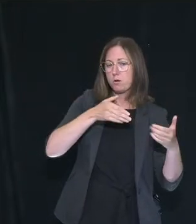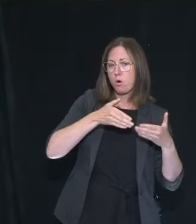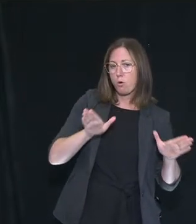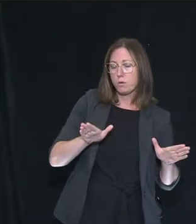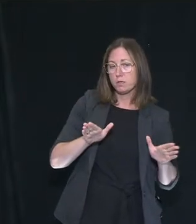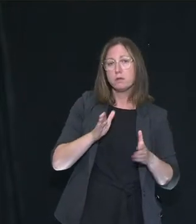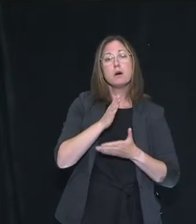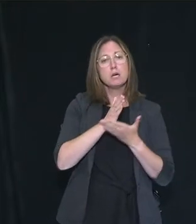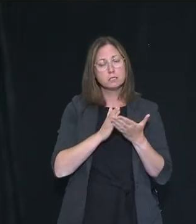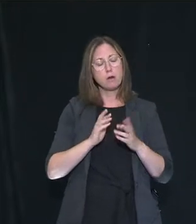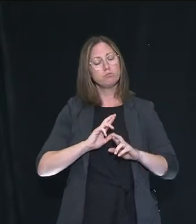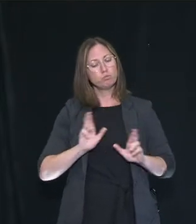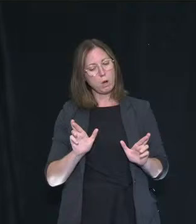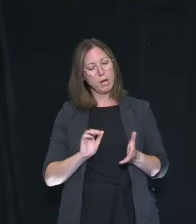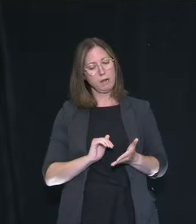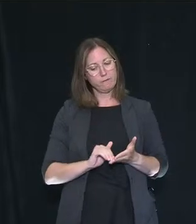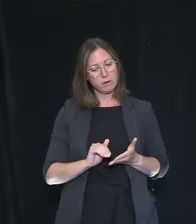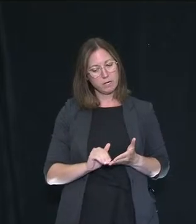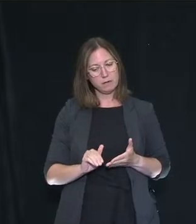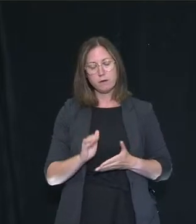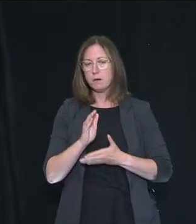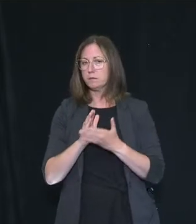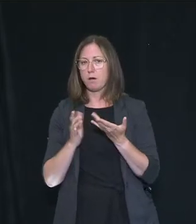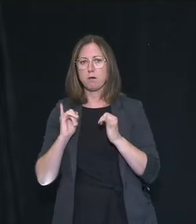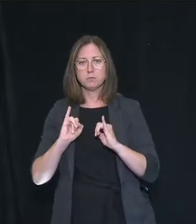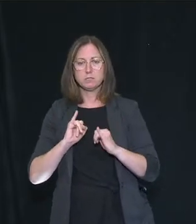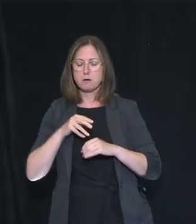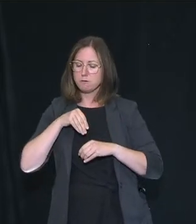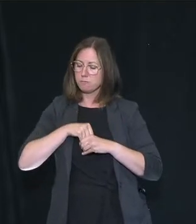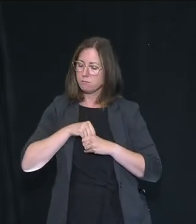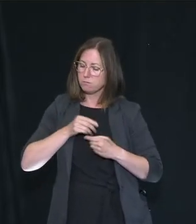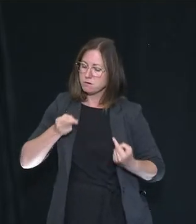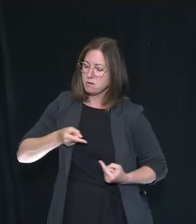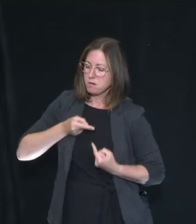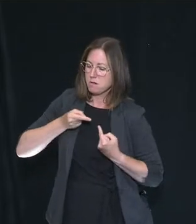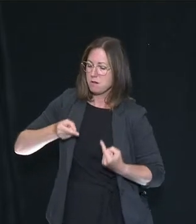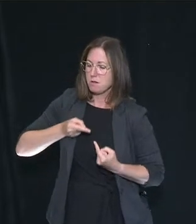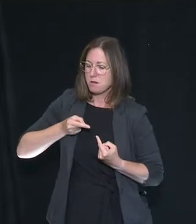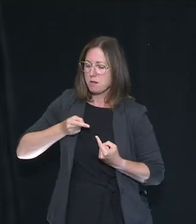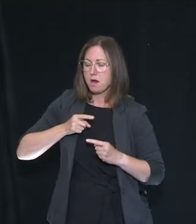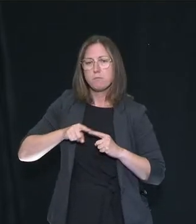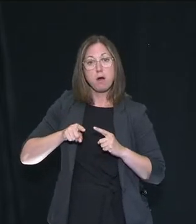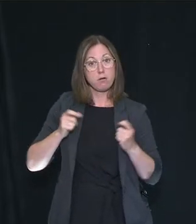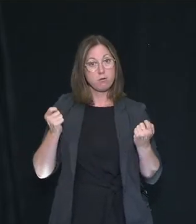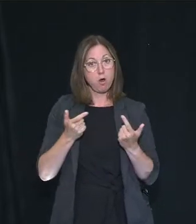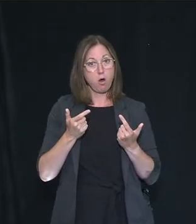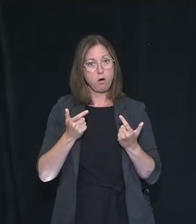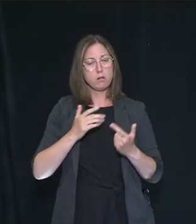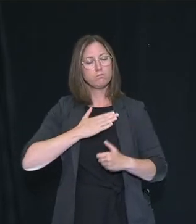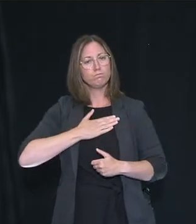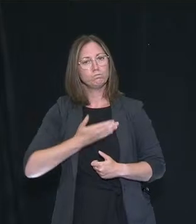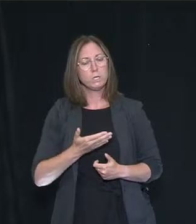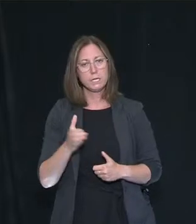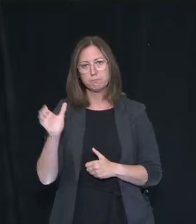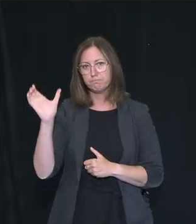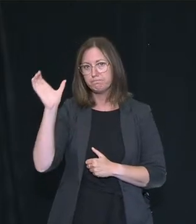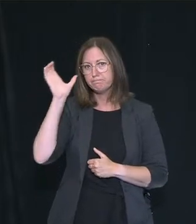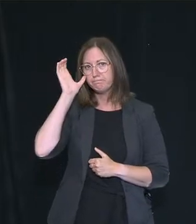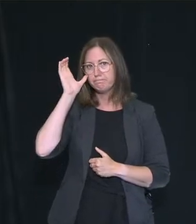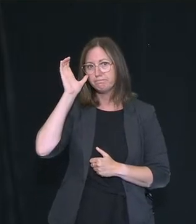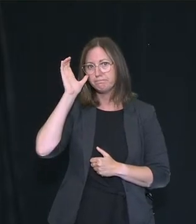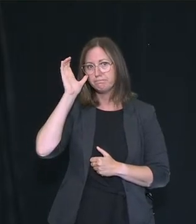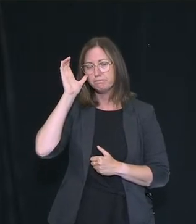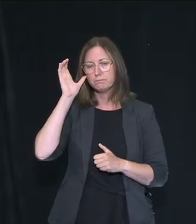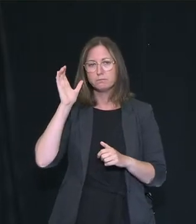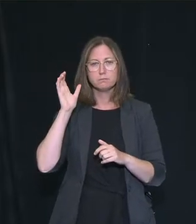forgive, some still living with the hurt, but all willing to listen. Everyone hoping